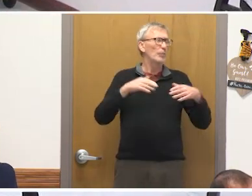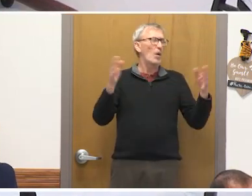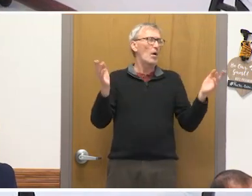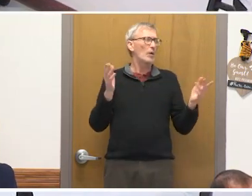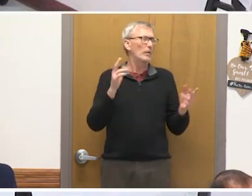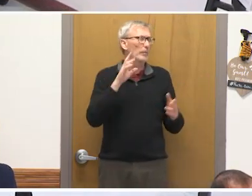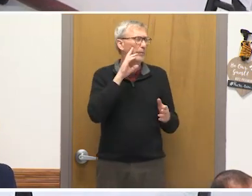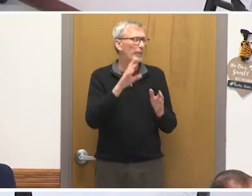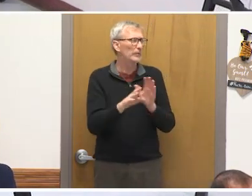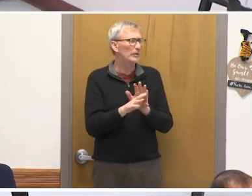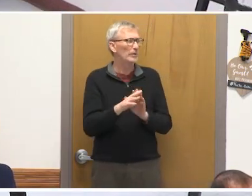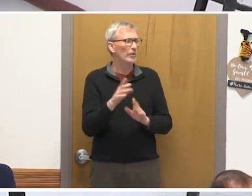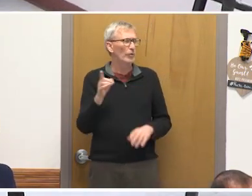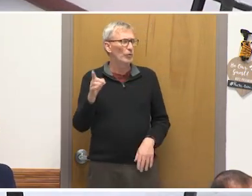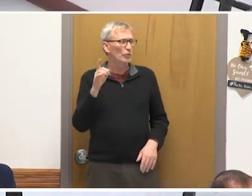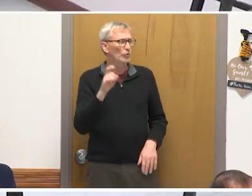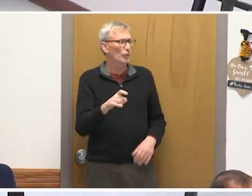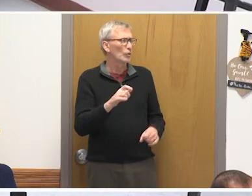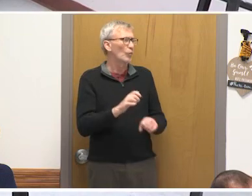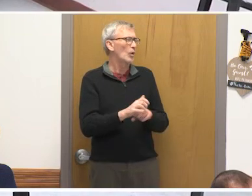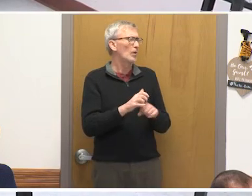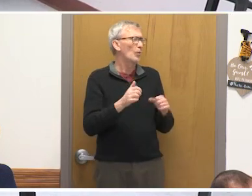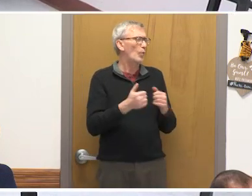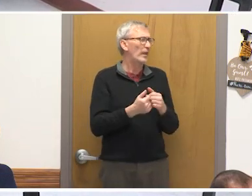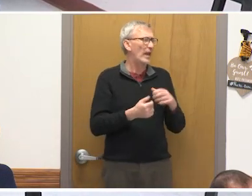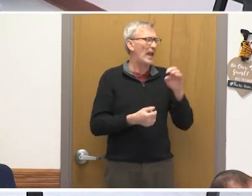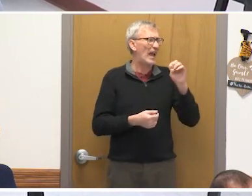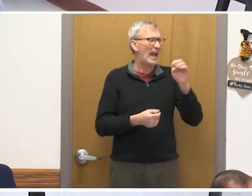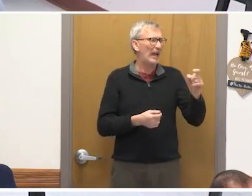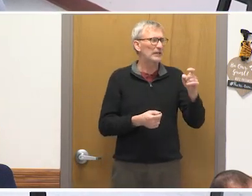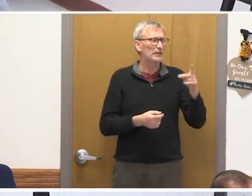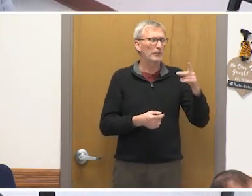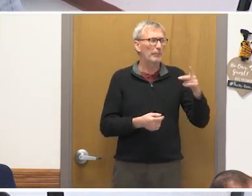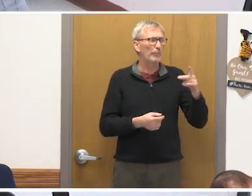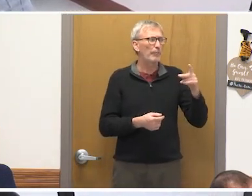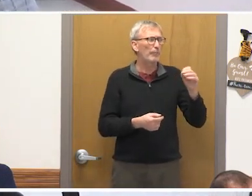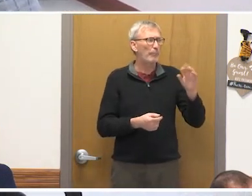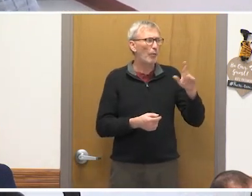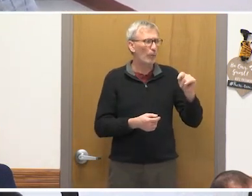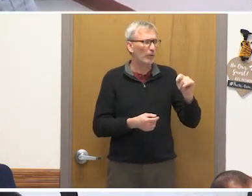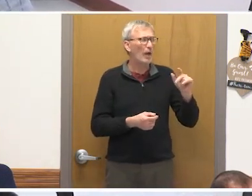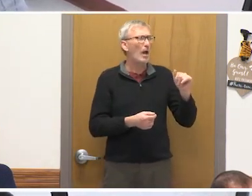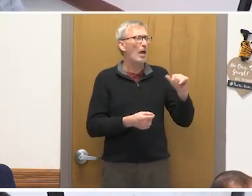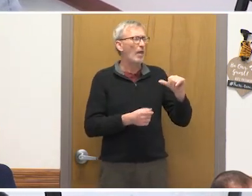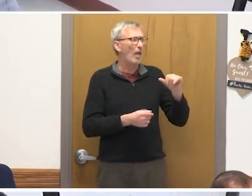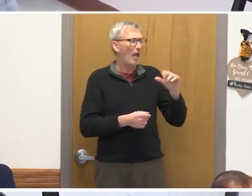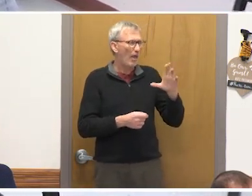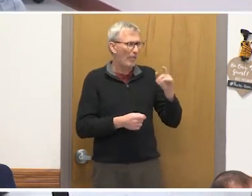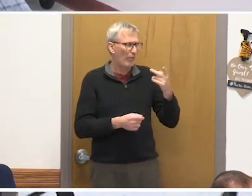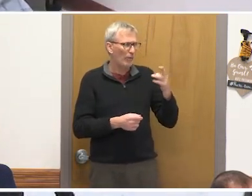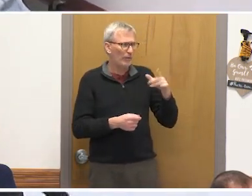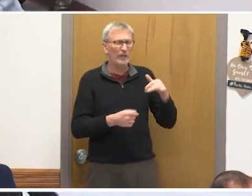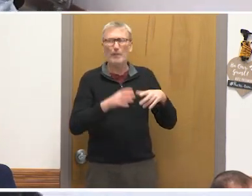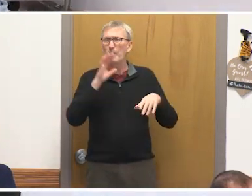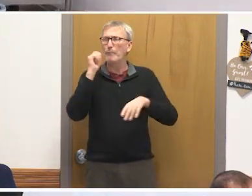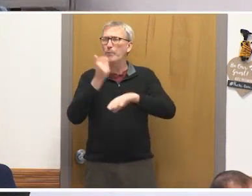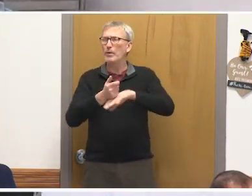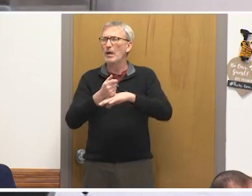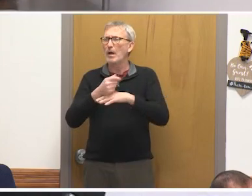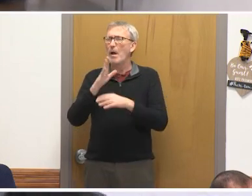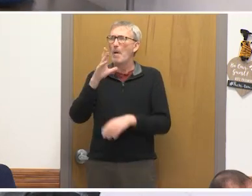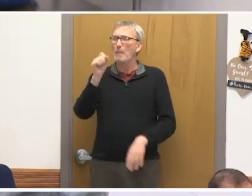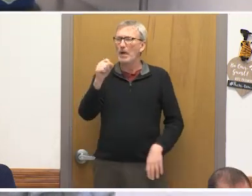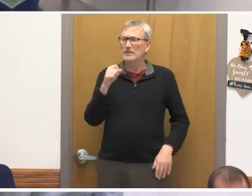scope, and why don't you guys work with the ex-Port Authority and see about getting some bus shelters on